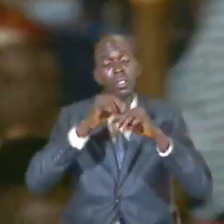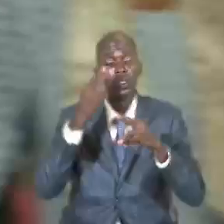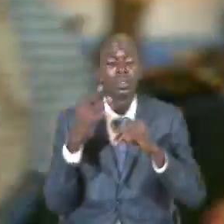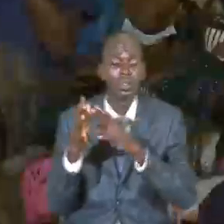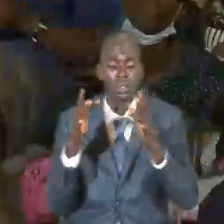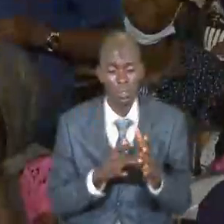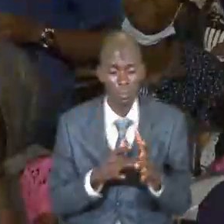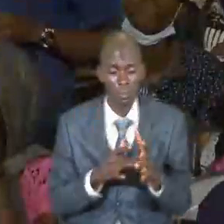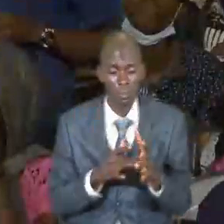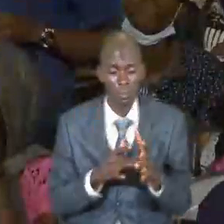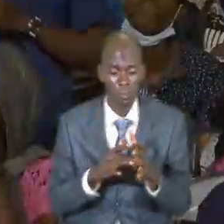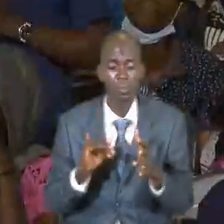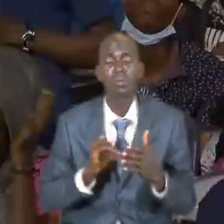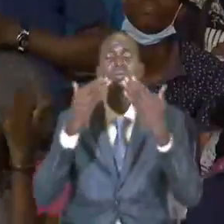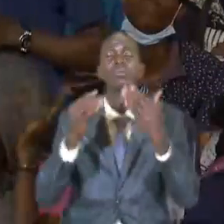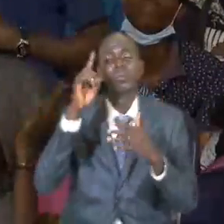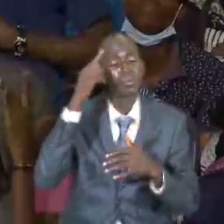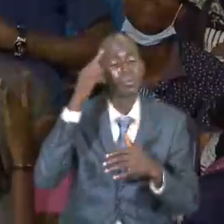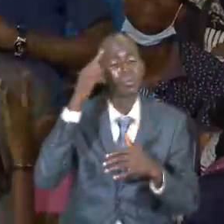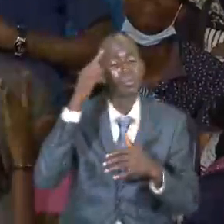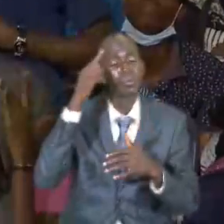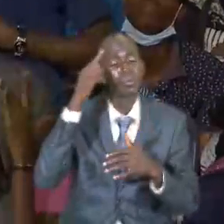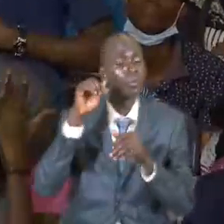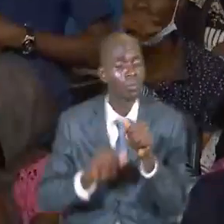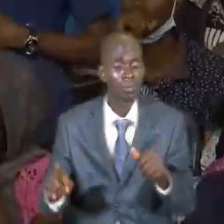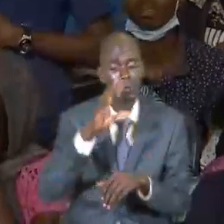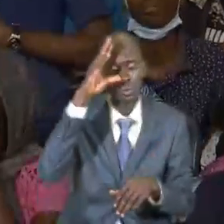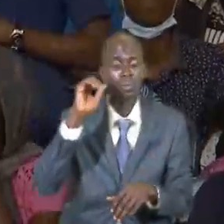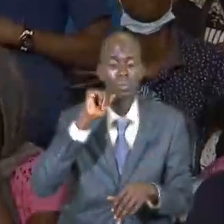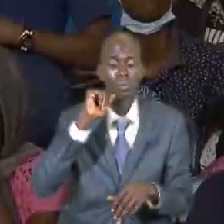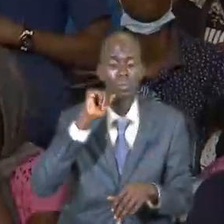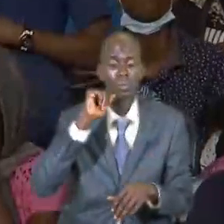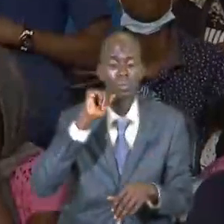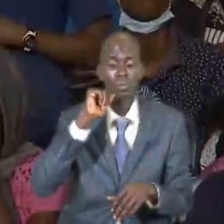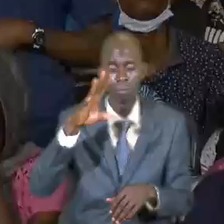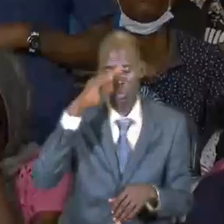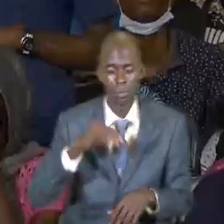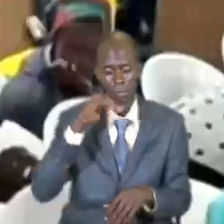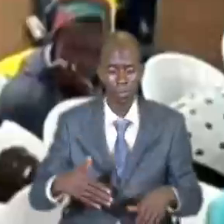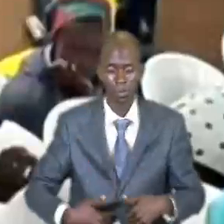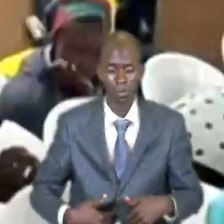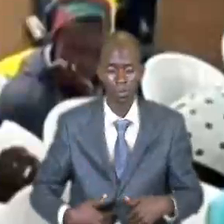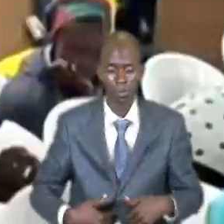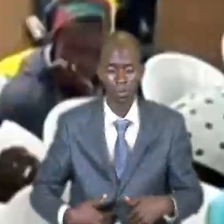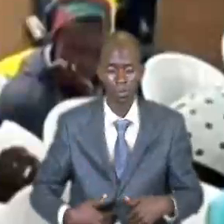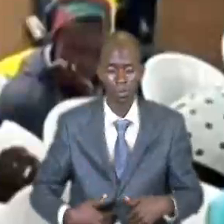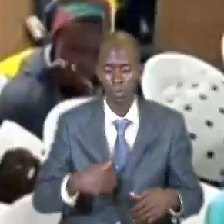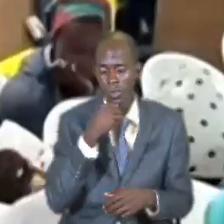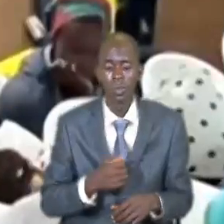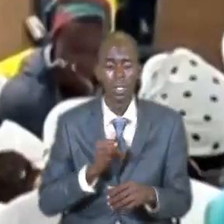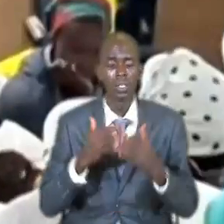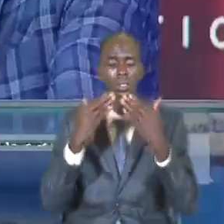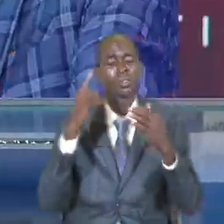for everyone, man, woman, boy, girl, young, old. I thank you for everyone. I pray, Lord,